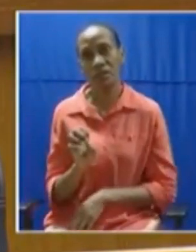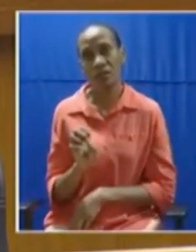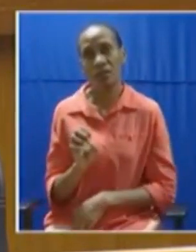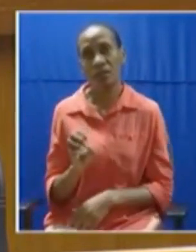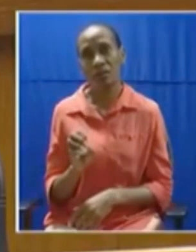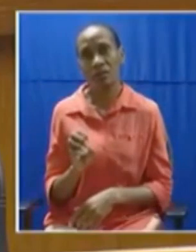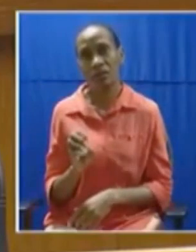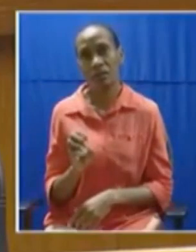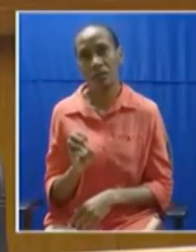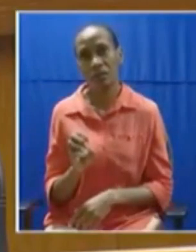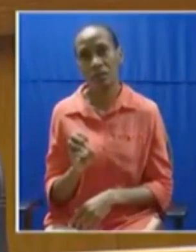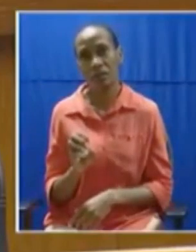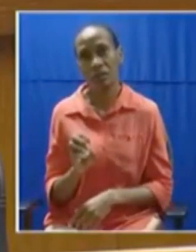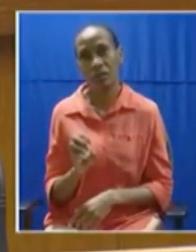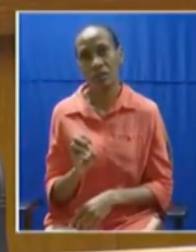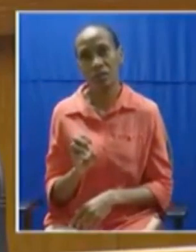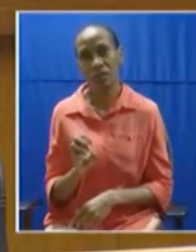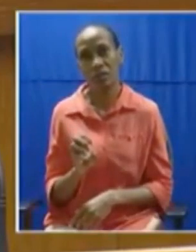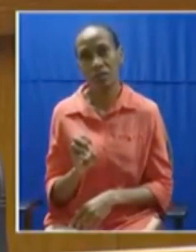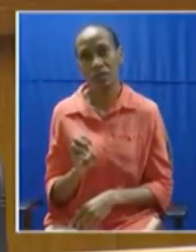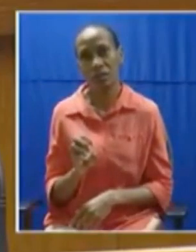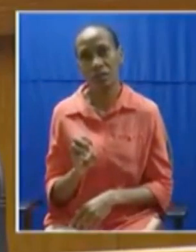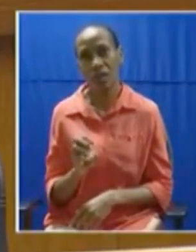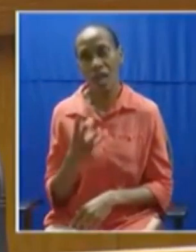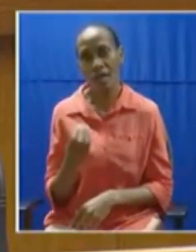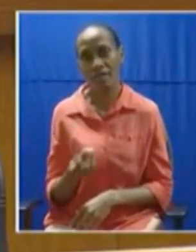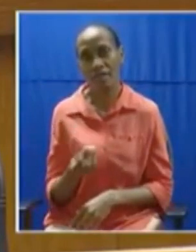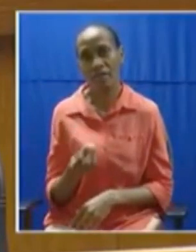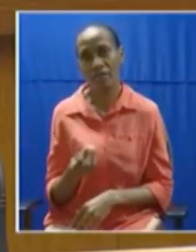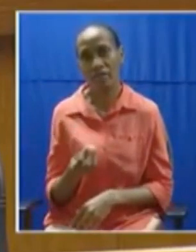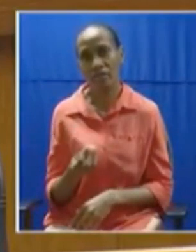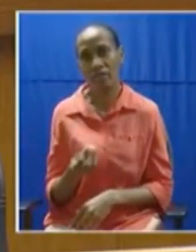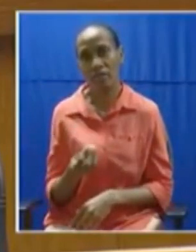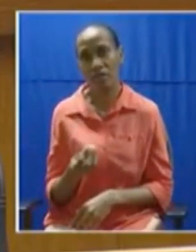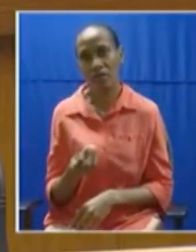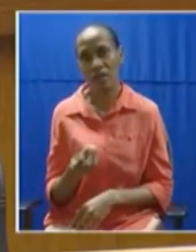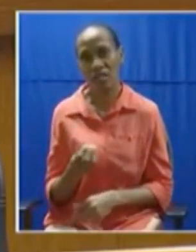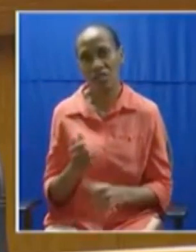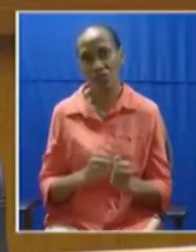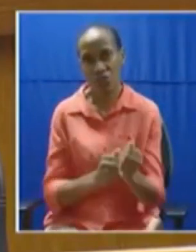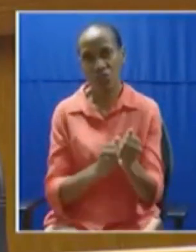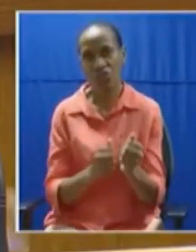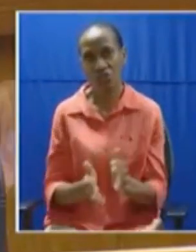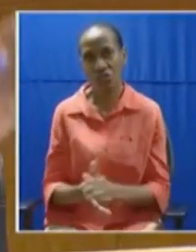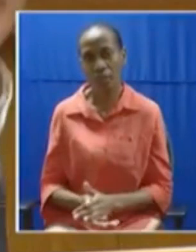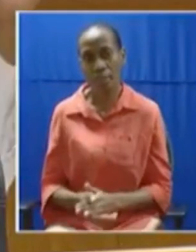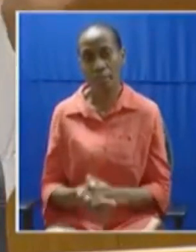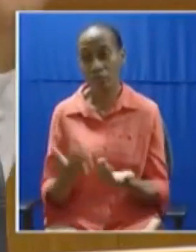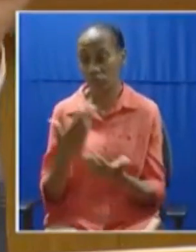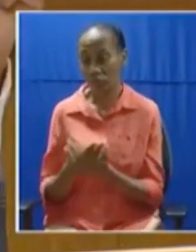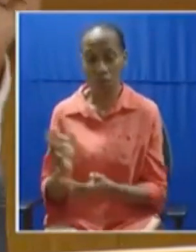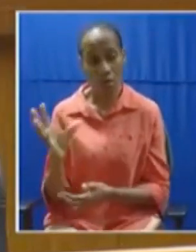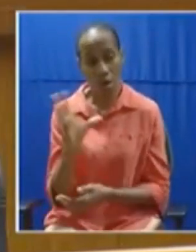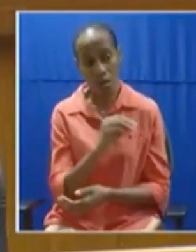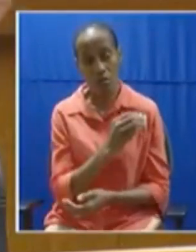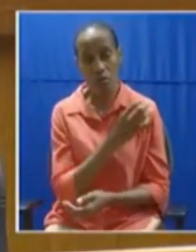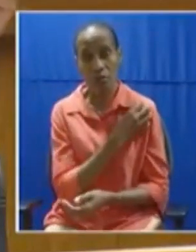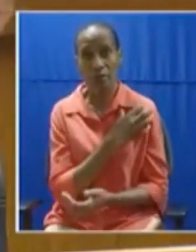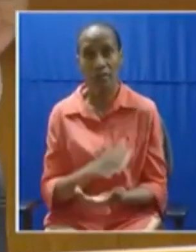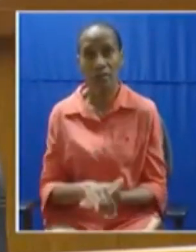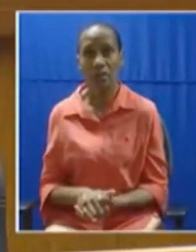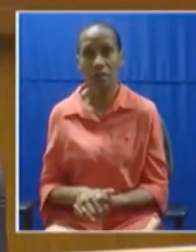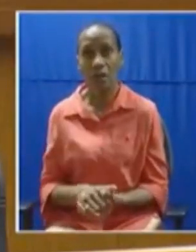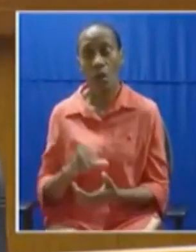Education's own inclusive bucket measure. Just ask the minister. When the